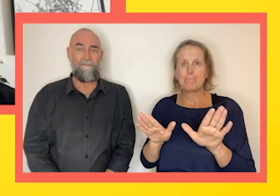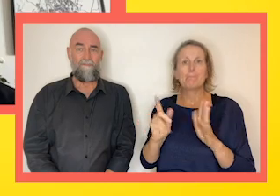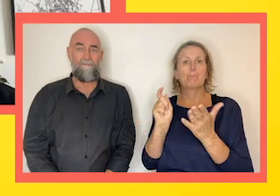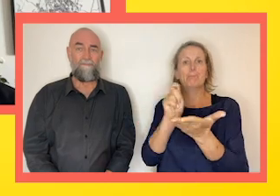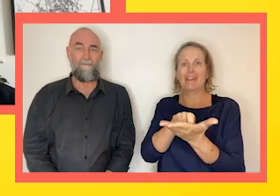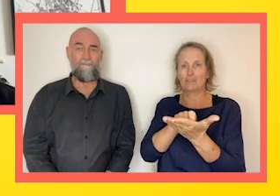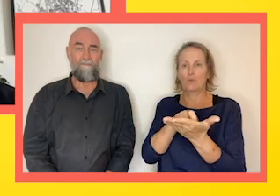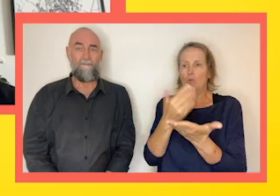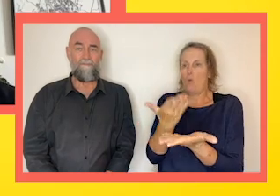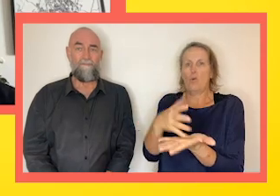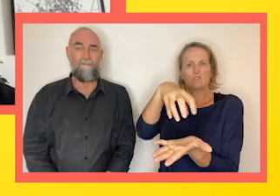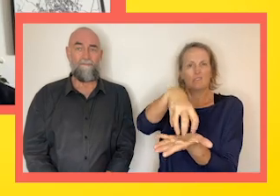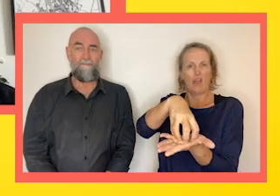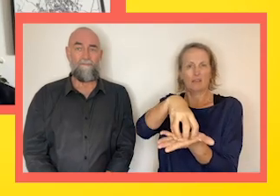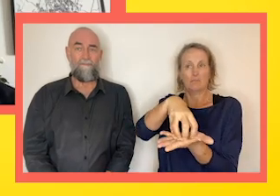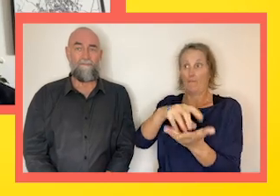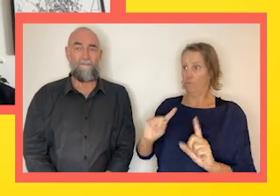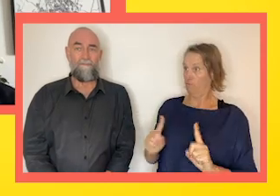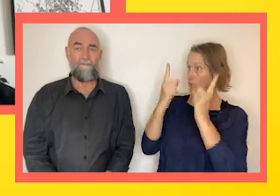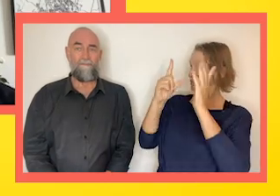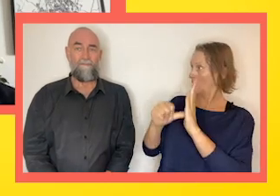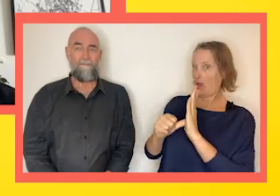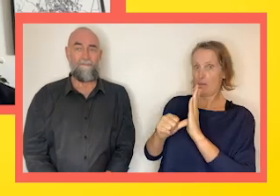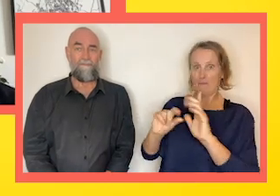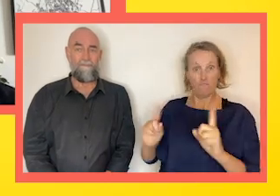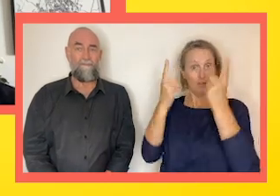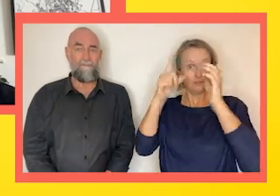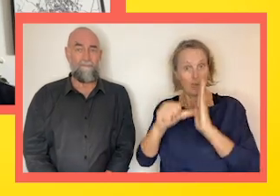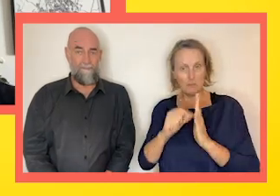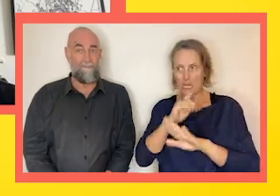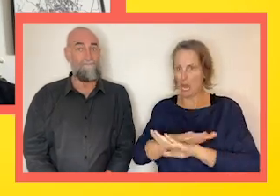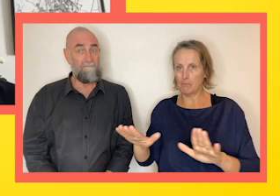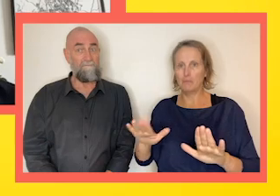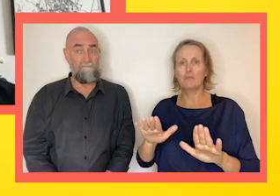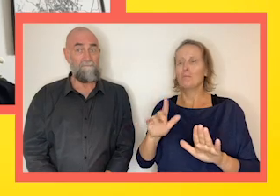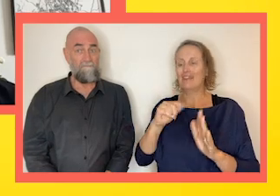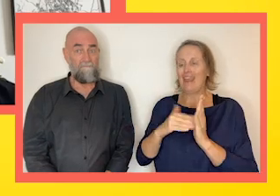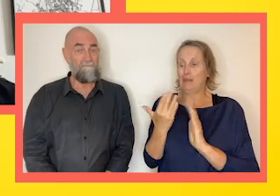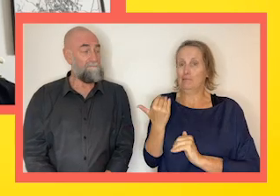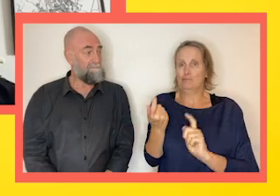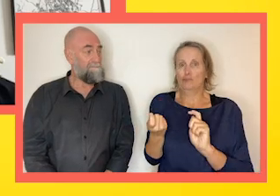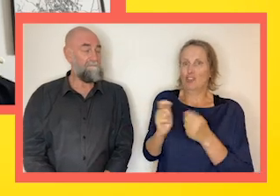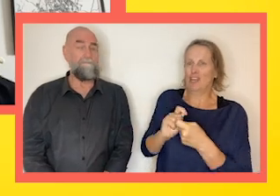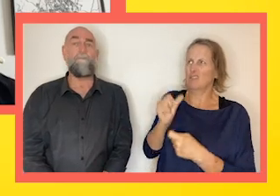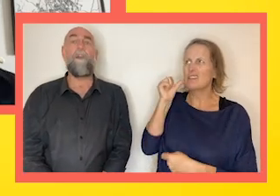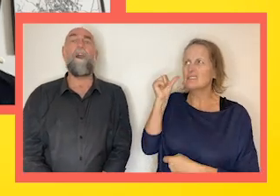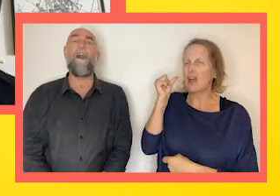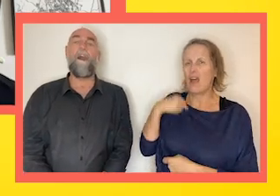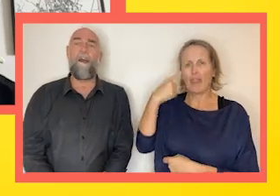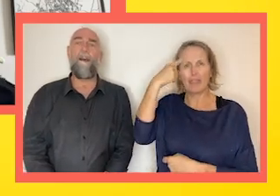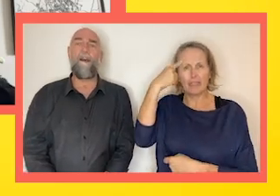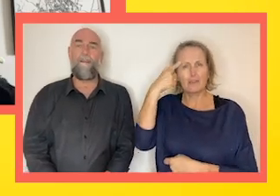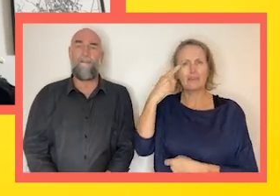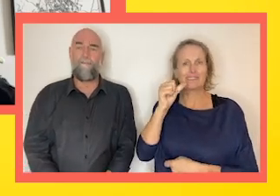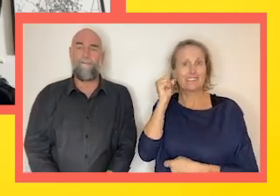no betting on site this year, which would have been the first time in its history, I think. And then they've just revised that yesterday. I think it came